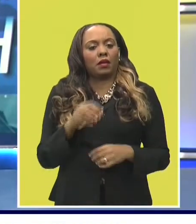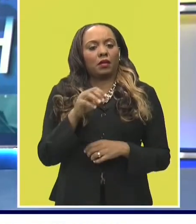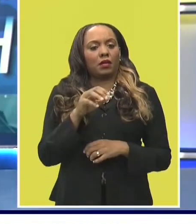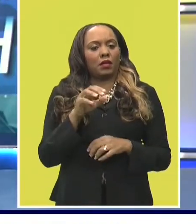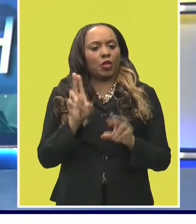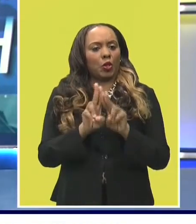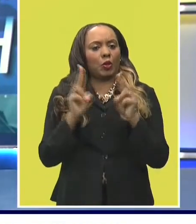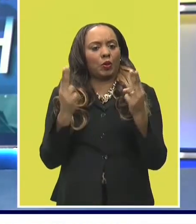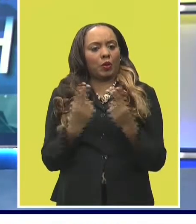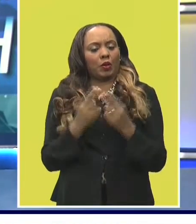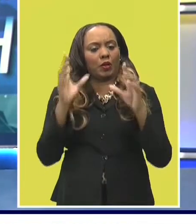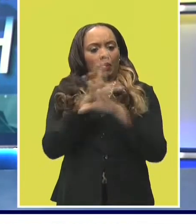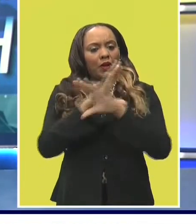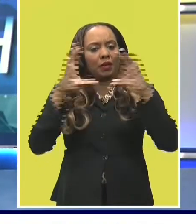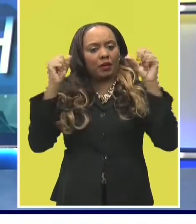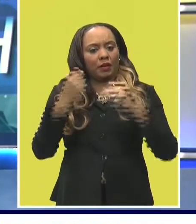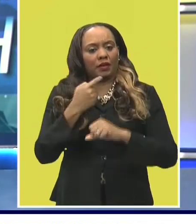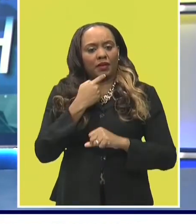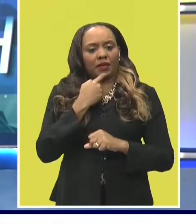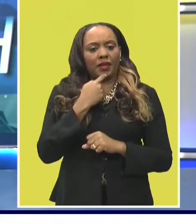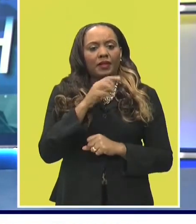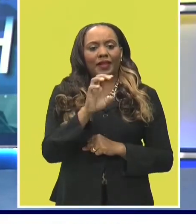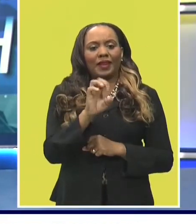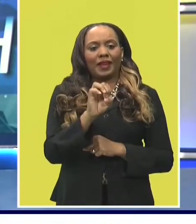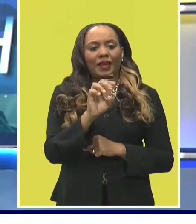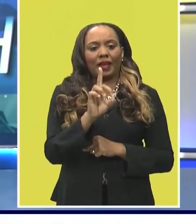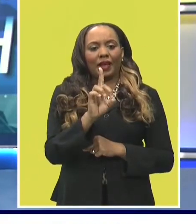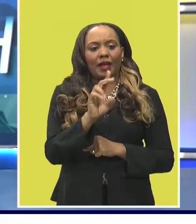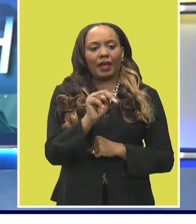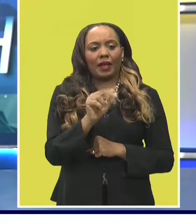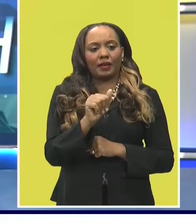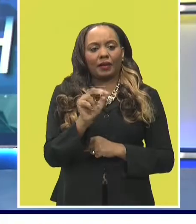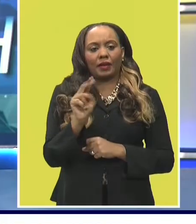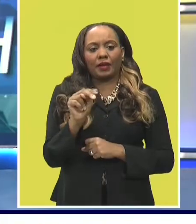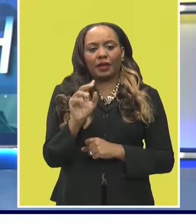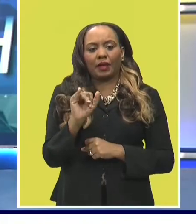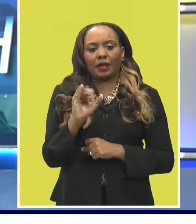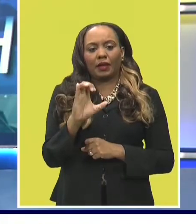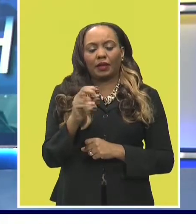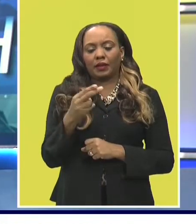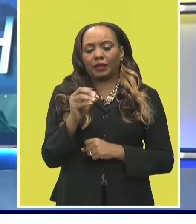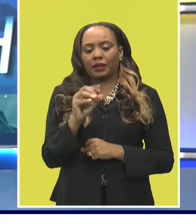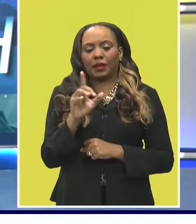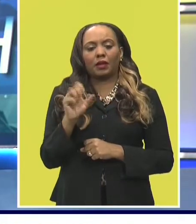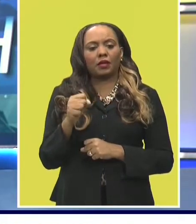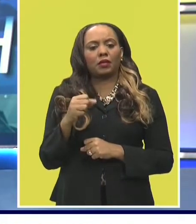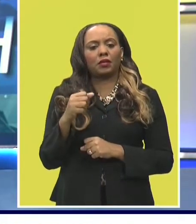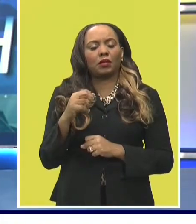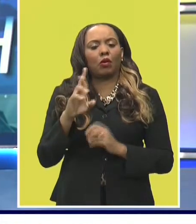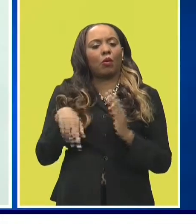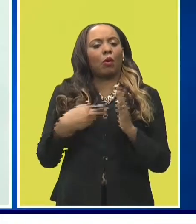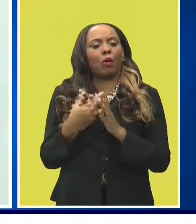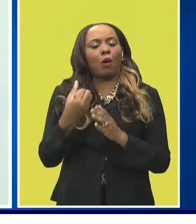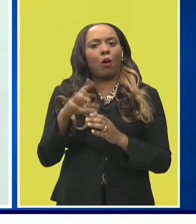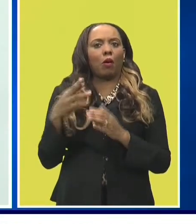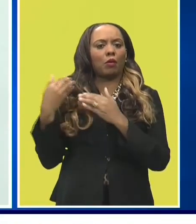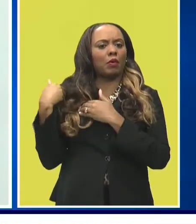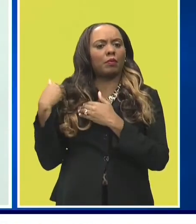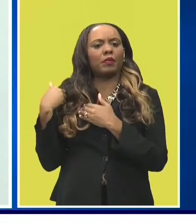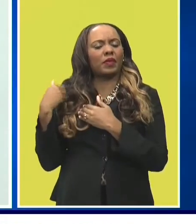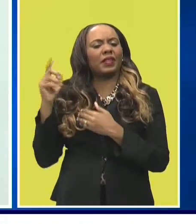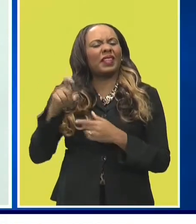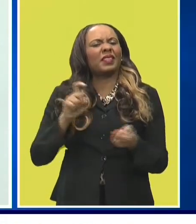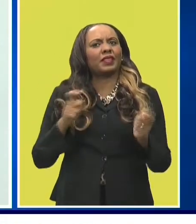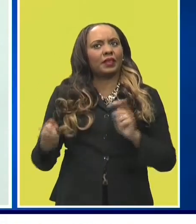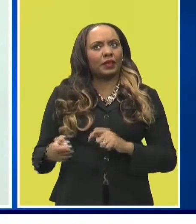Marianne Redmond stressed that the role of the Edna Nichols Center for At-Risk Students needs to be redefined. They like to go to